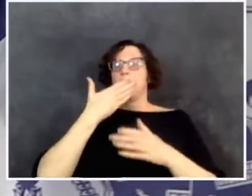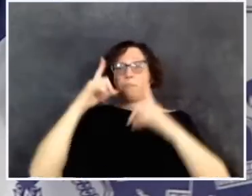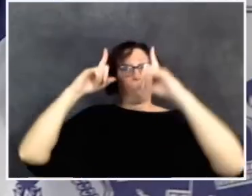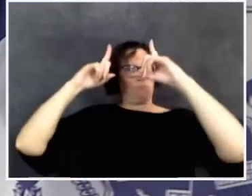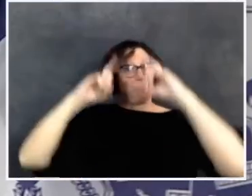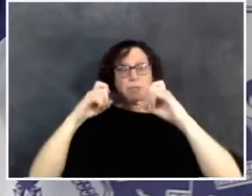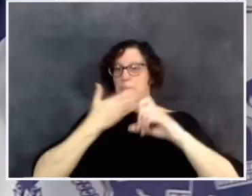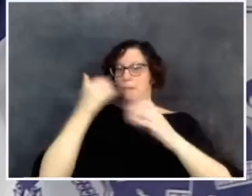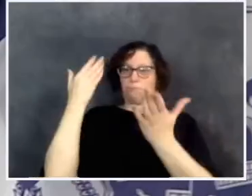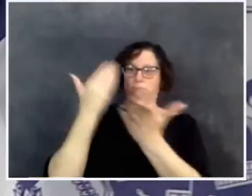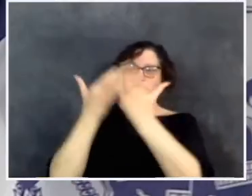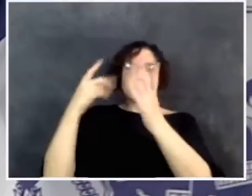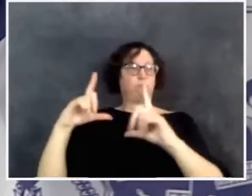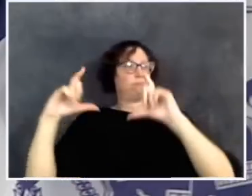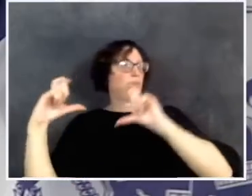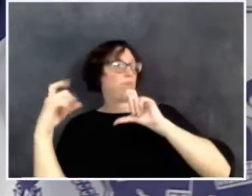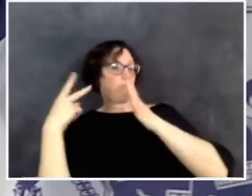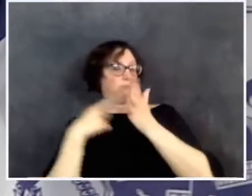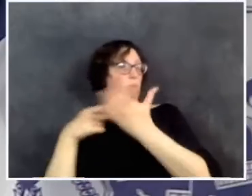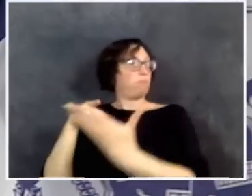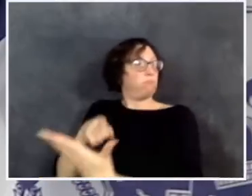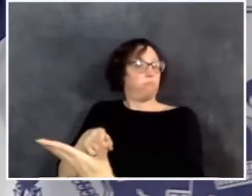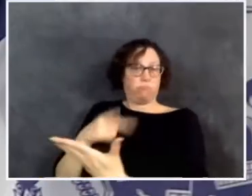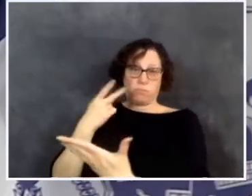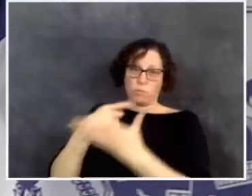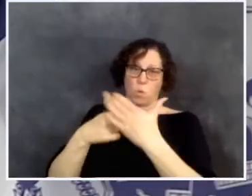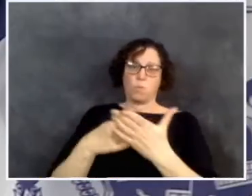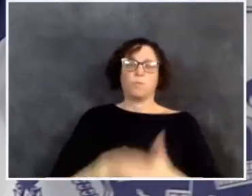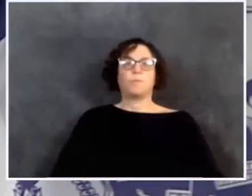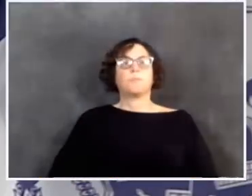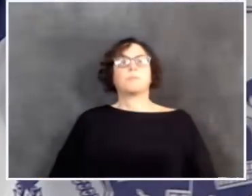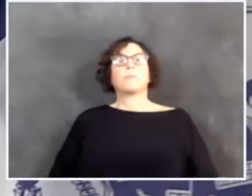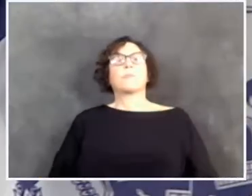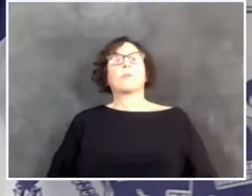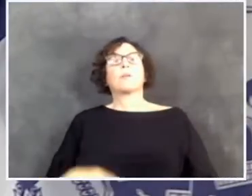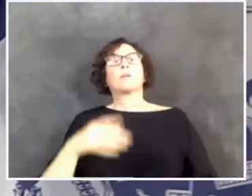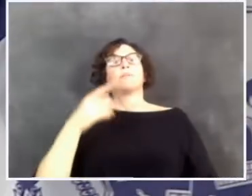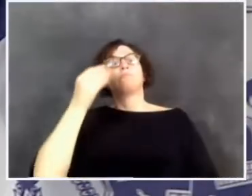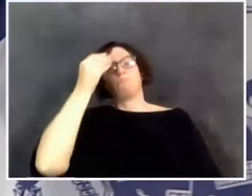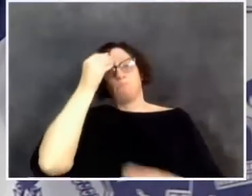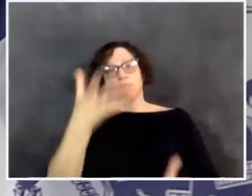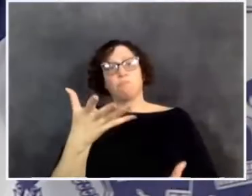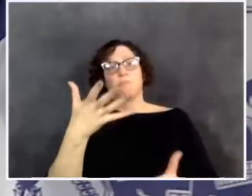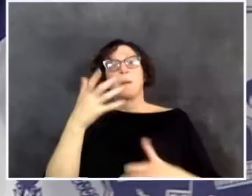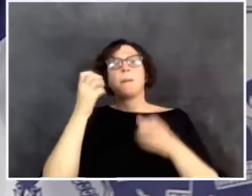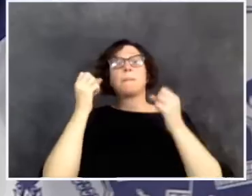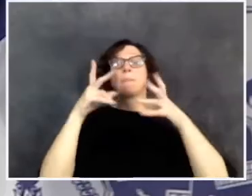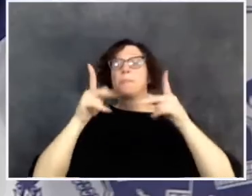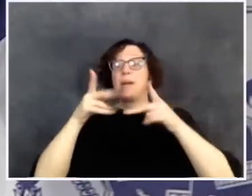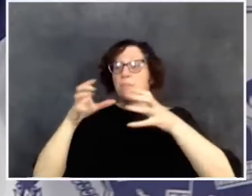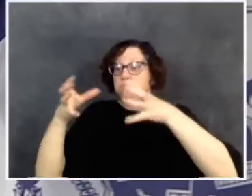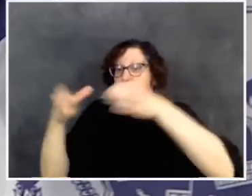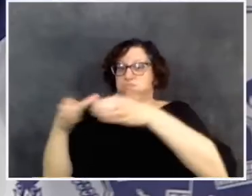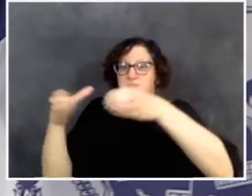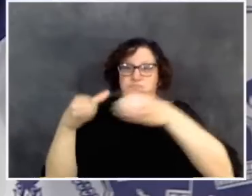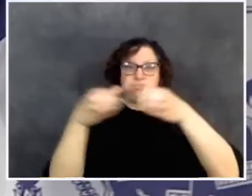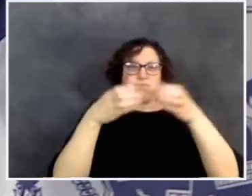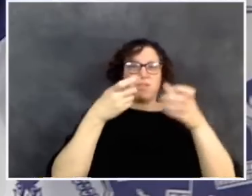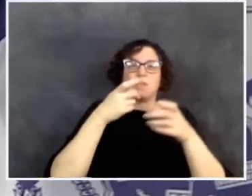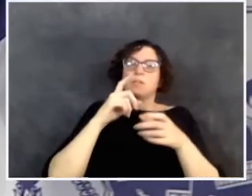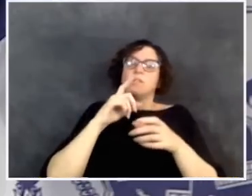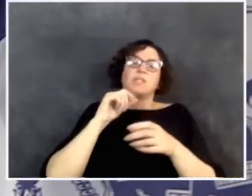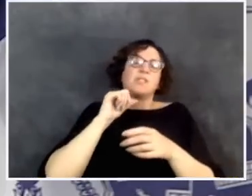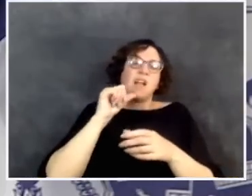what you saw. It's unacceptable, Jacob, for people to gather. And as you said, the vast majority of shuls have